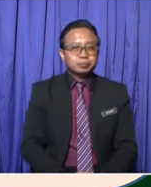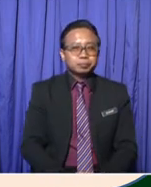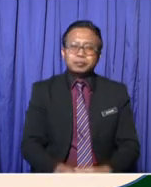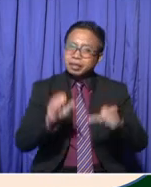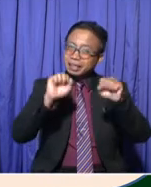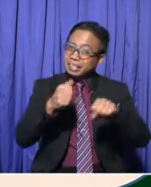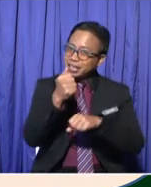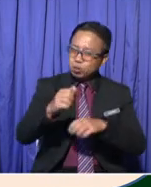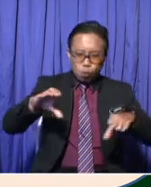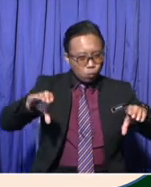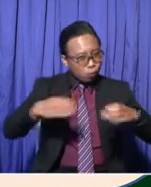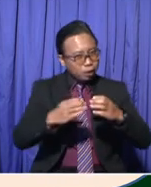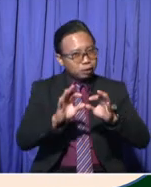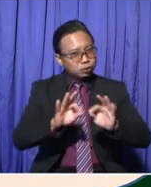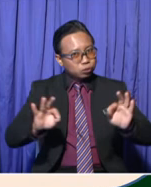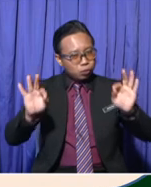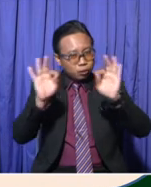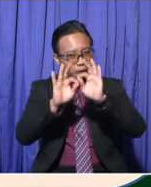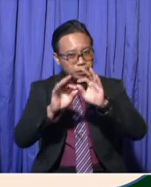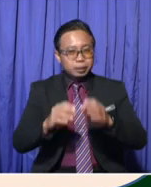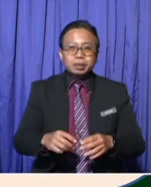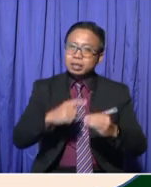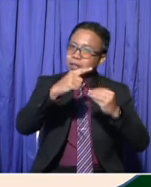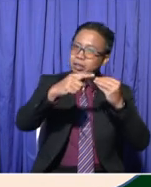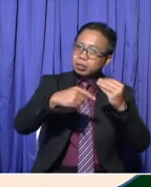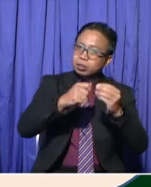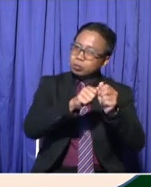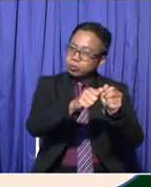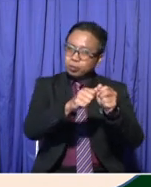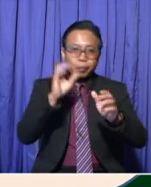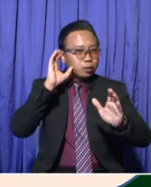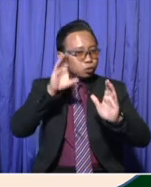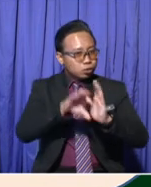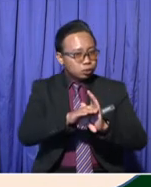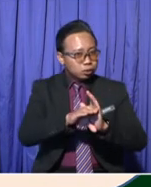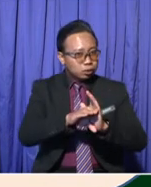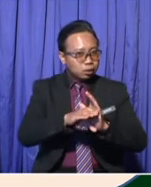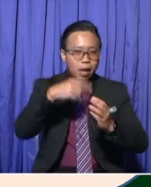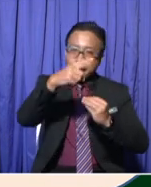Can you create a story based on this picture? It is about money.